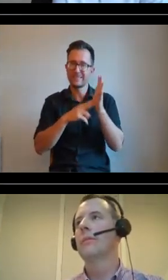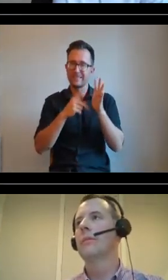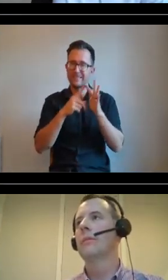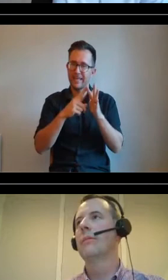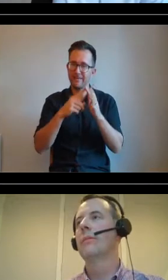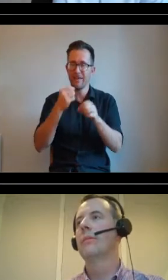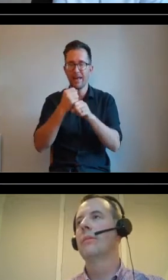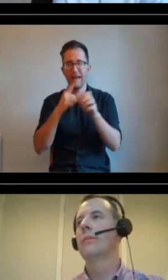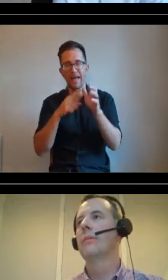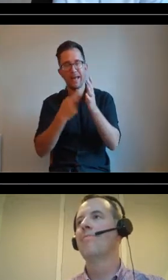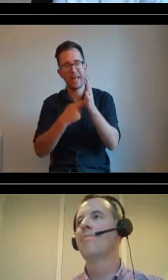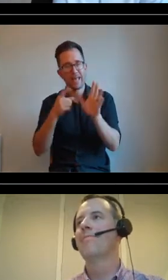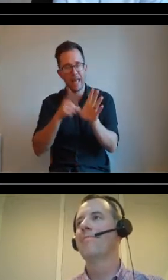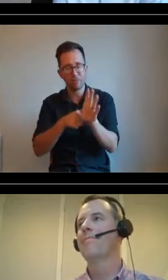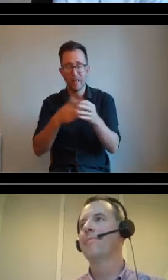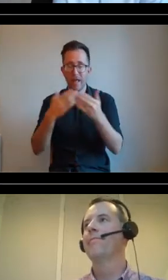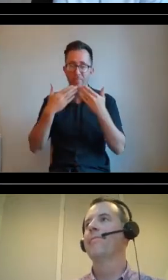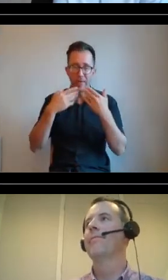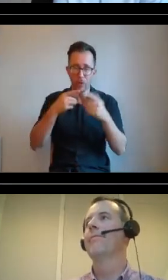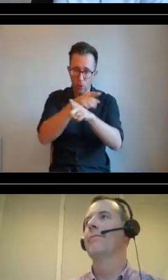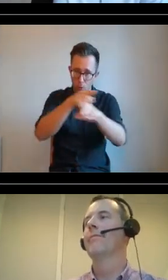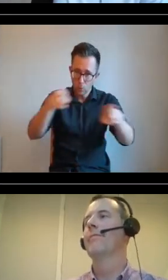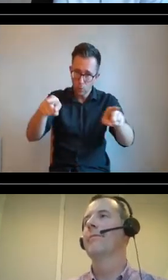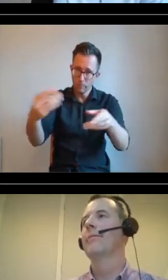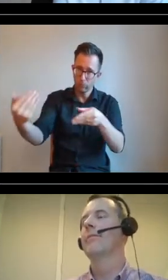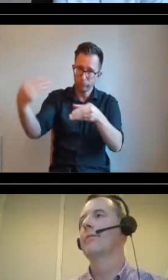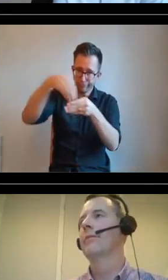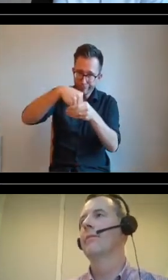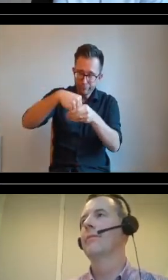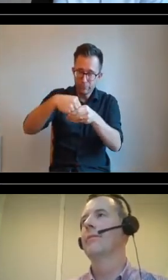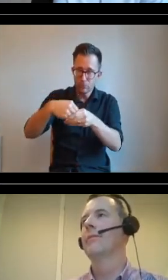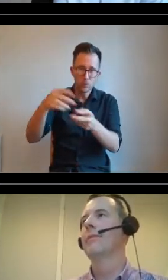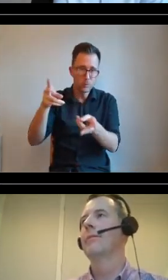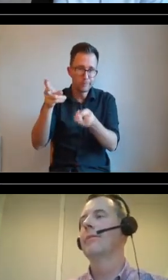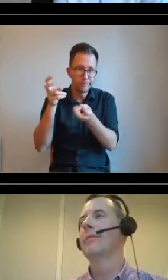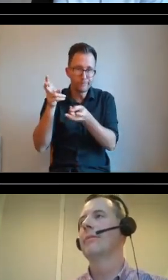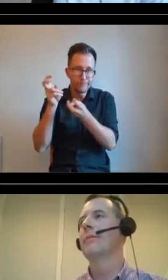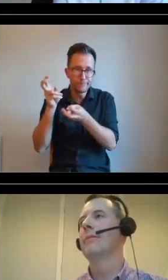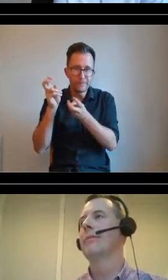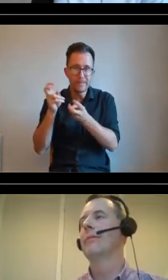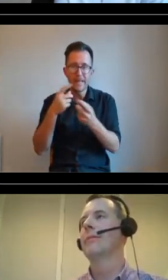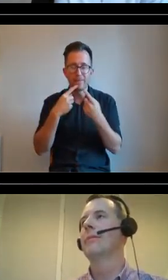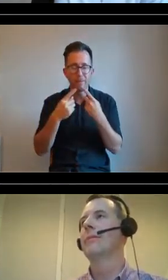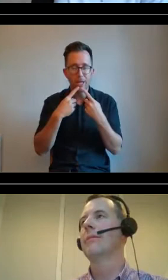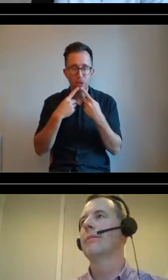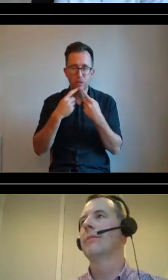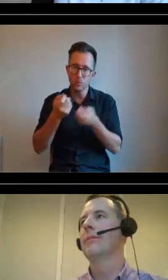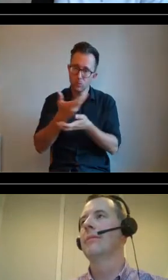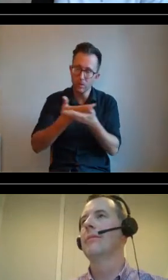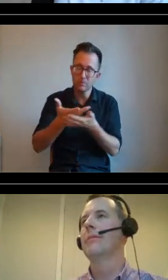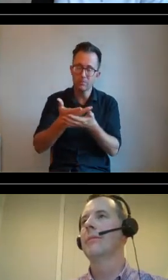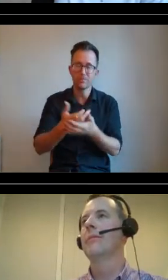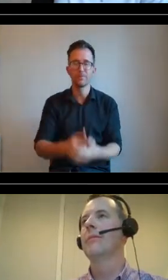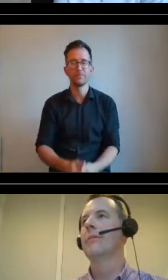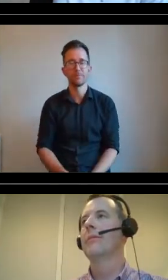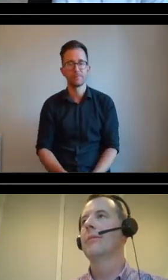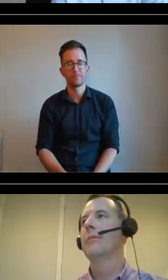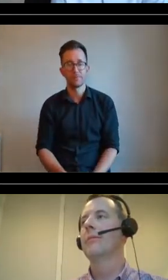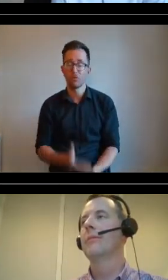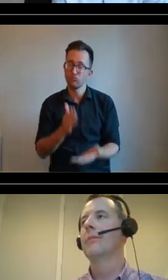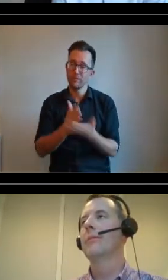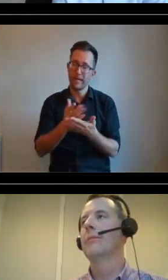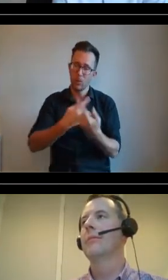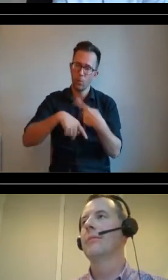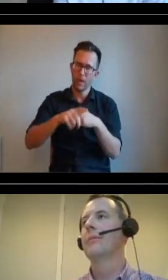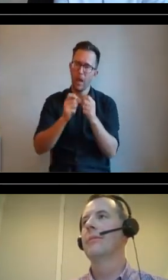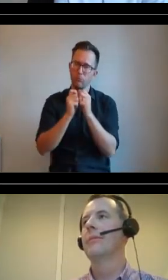Thank you all very much for taking time out to join us this evening to discuss these proposals for the Lower Thames Crossing. We do appreciate you